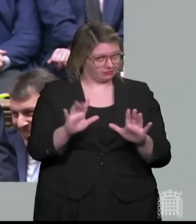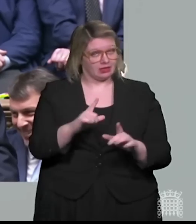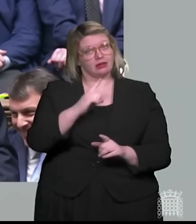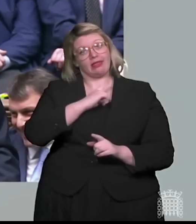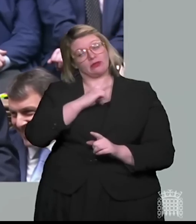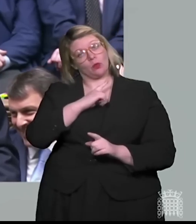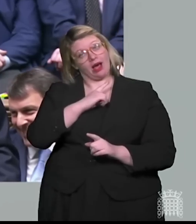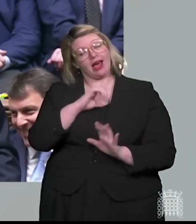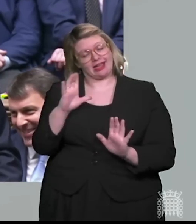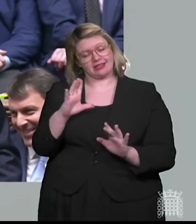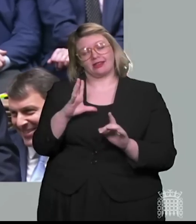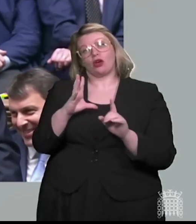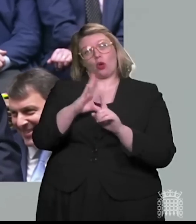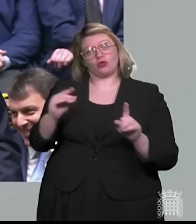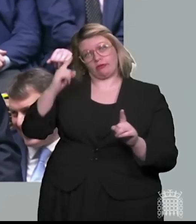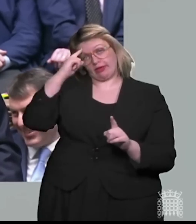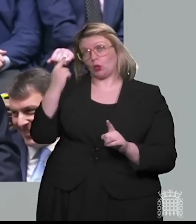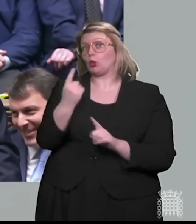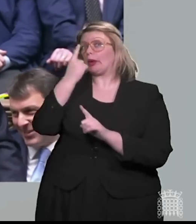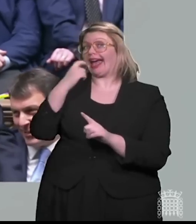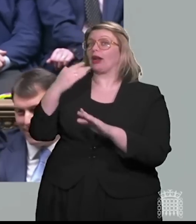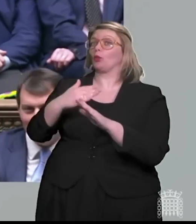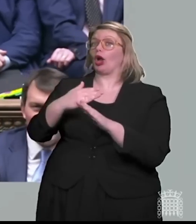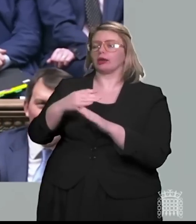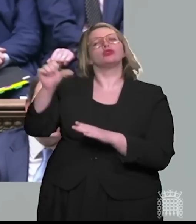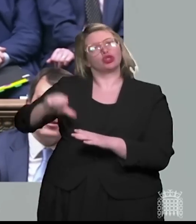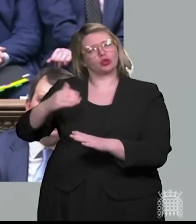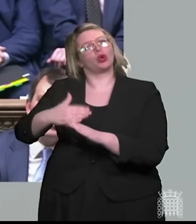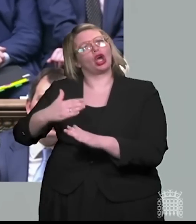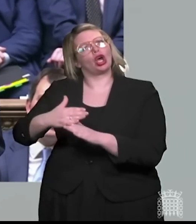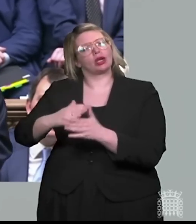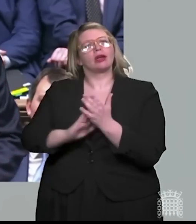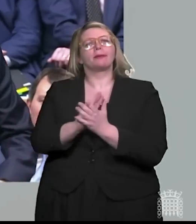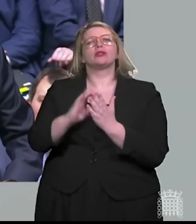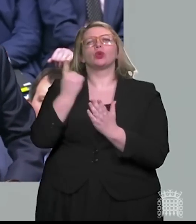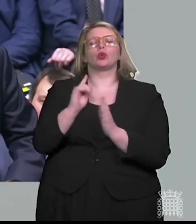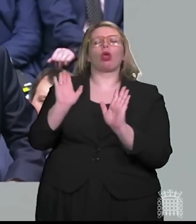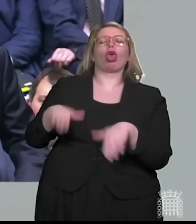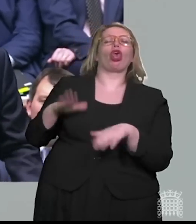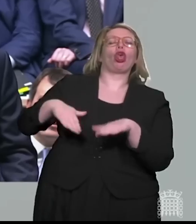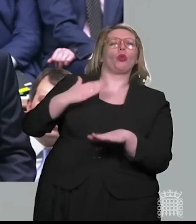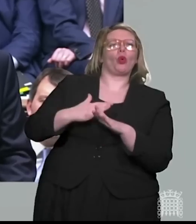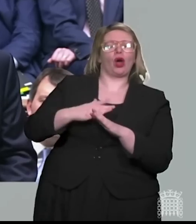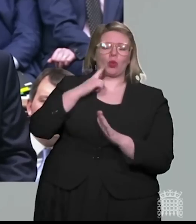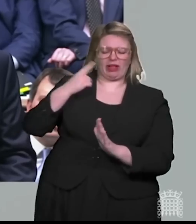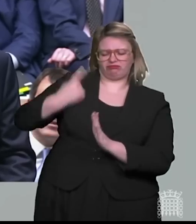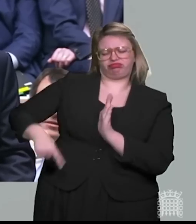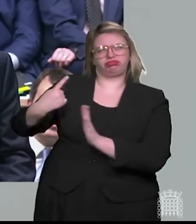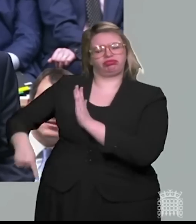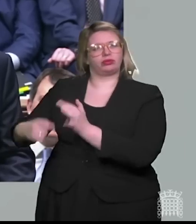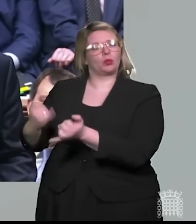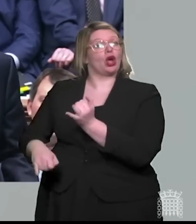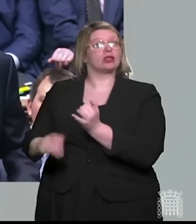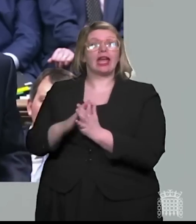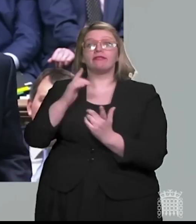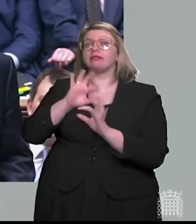believes those who can work should. So sanctions will be applied more rigorously to those who fail to meet strict work